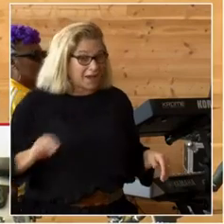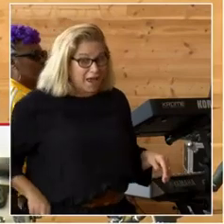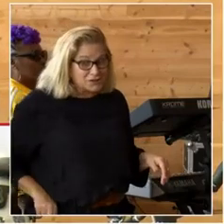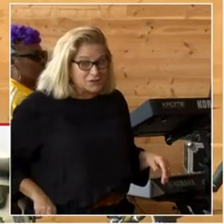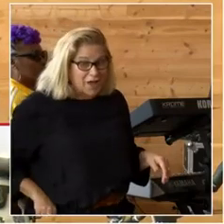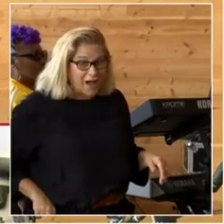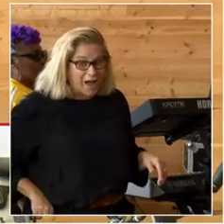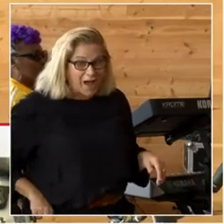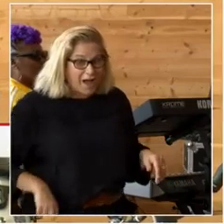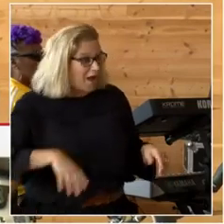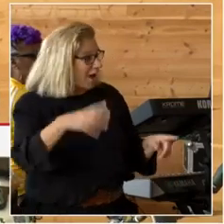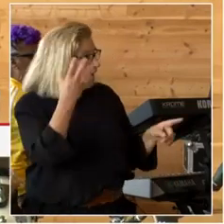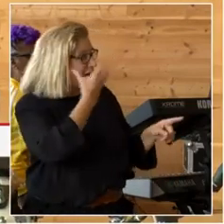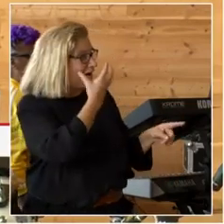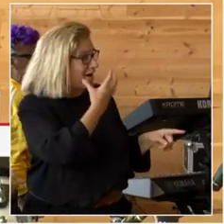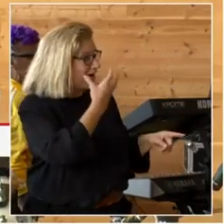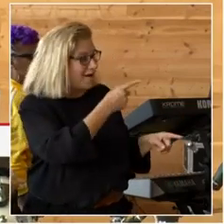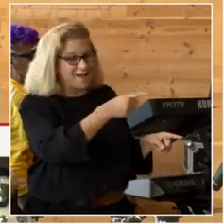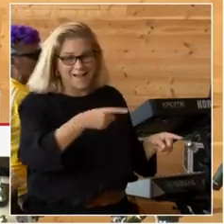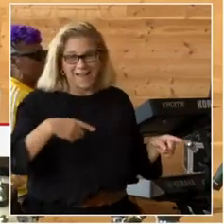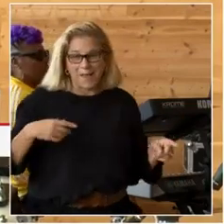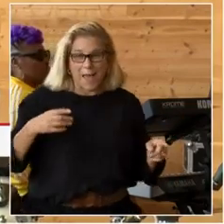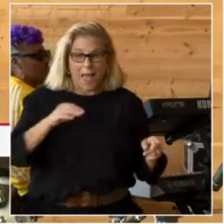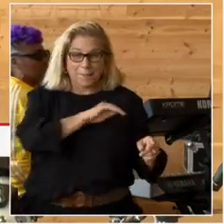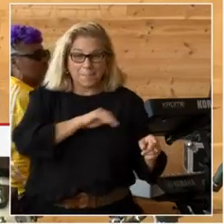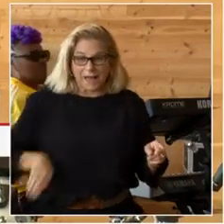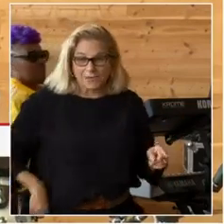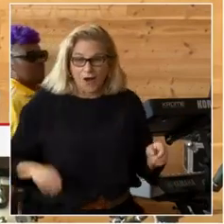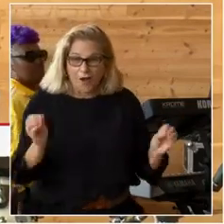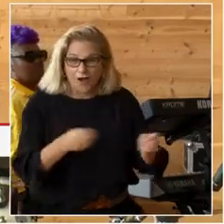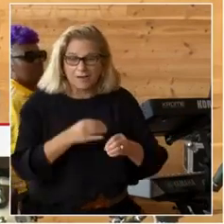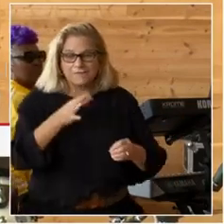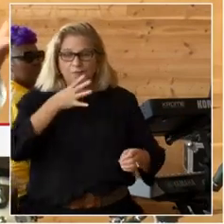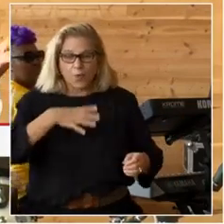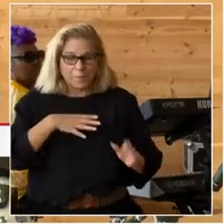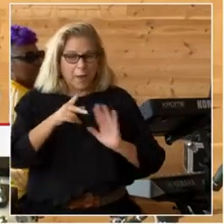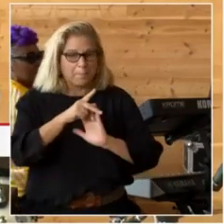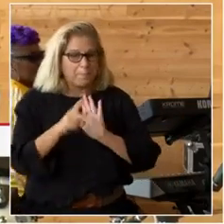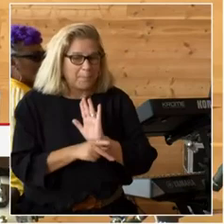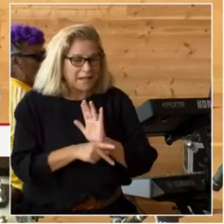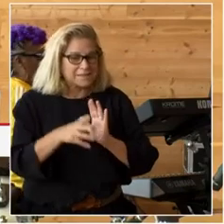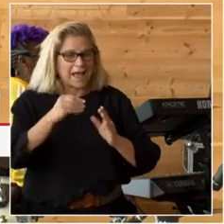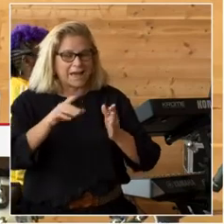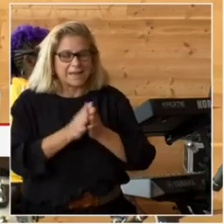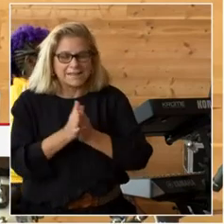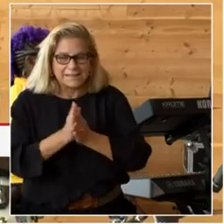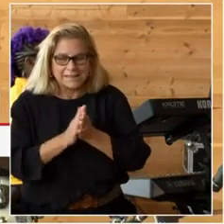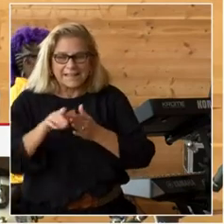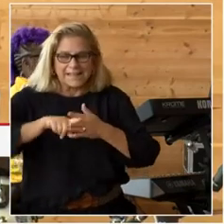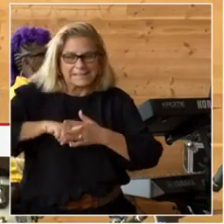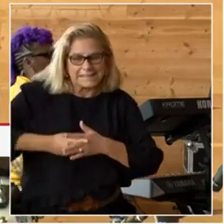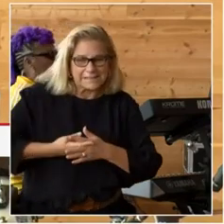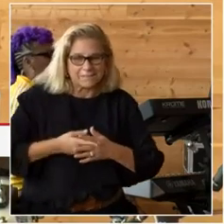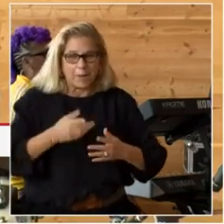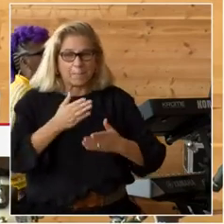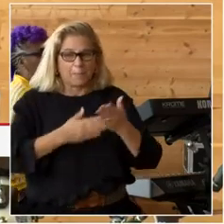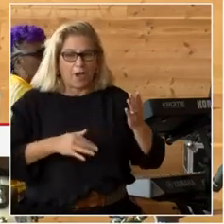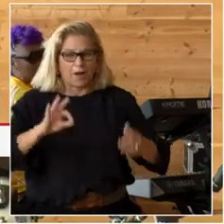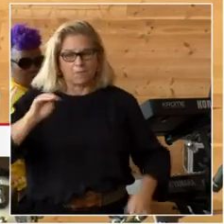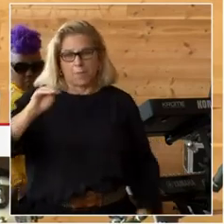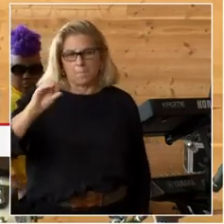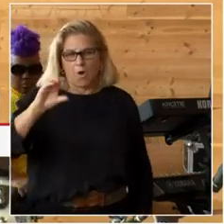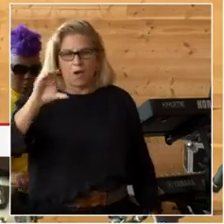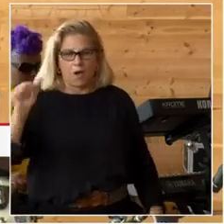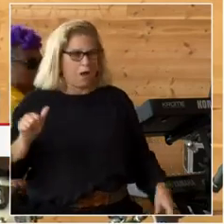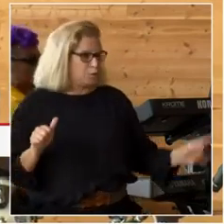Mayor's Office on Women's Policy and Initiatives, part of MOCA. All